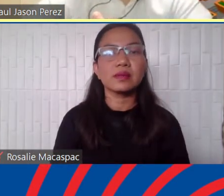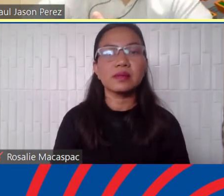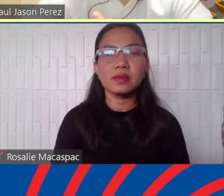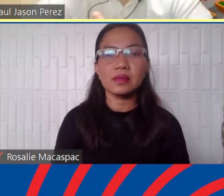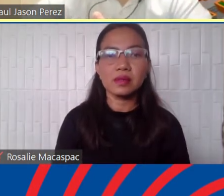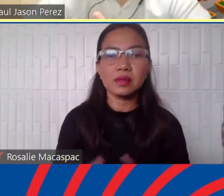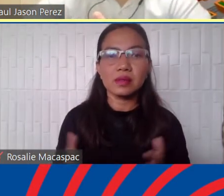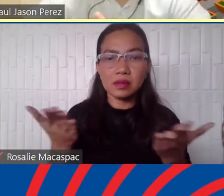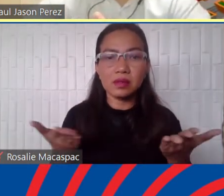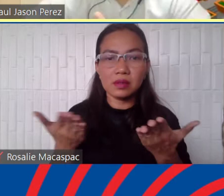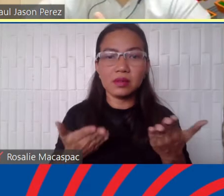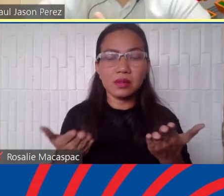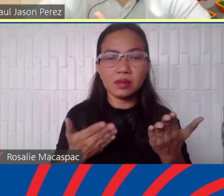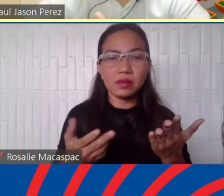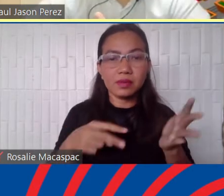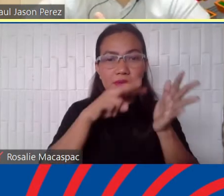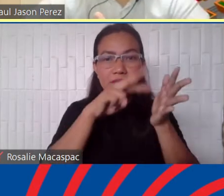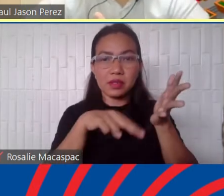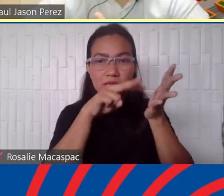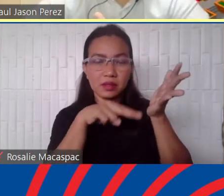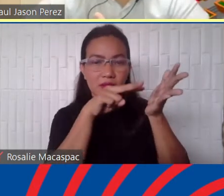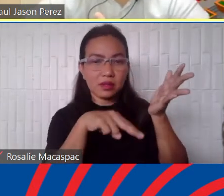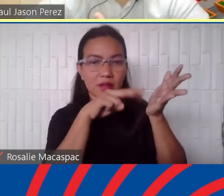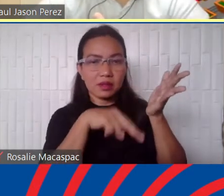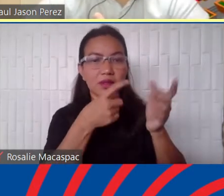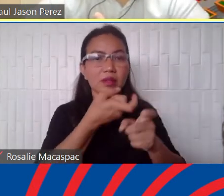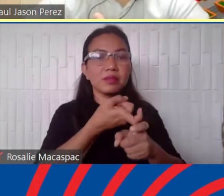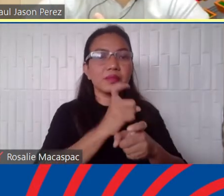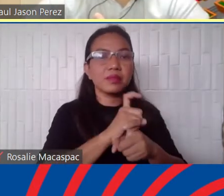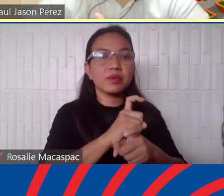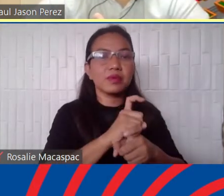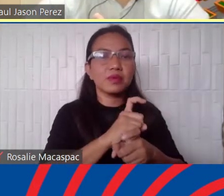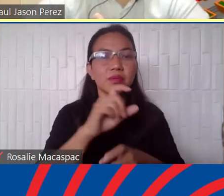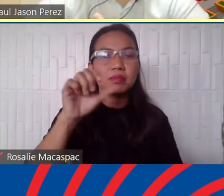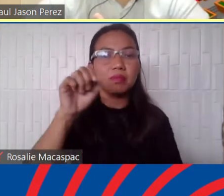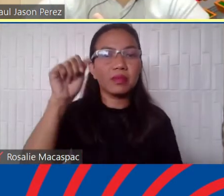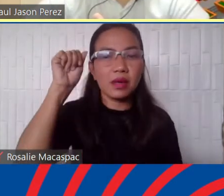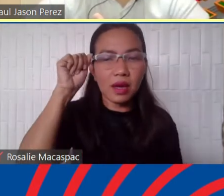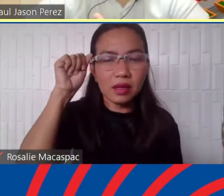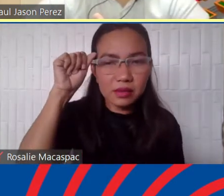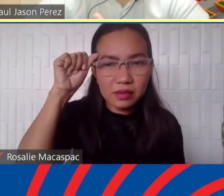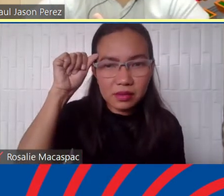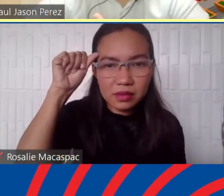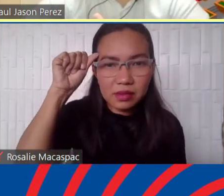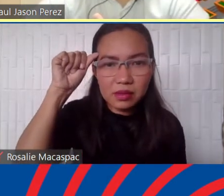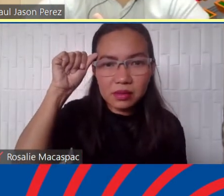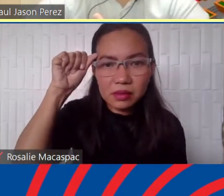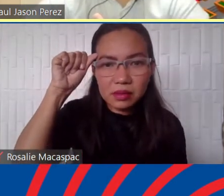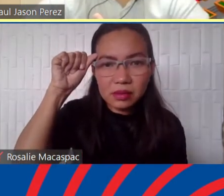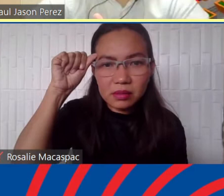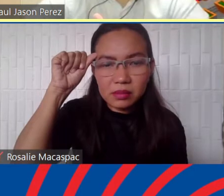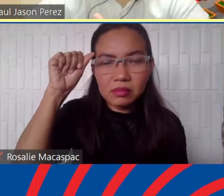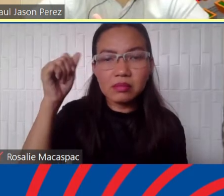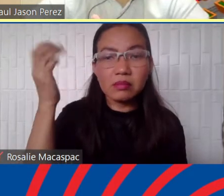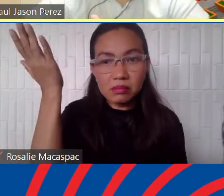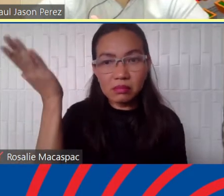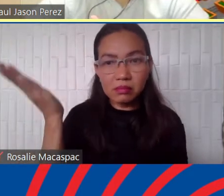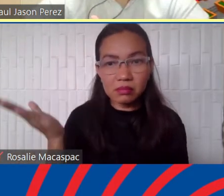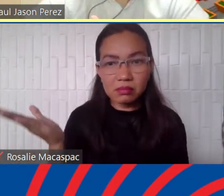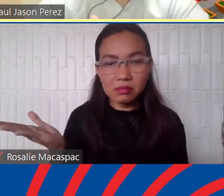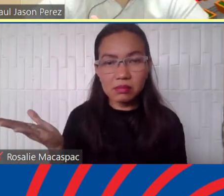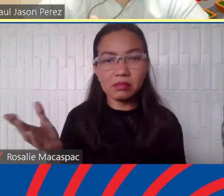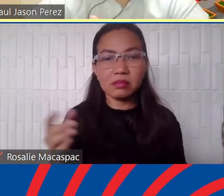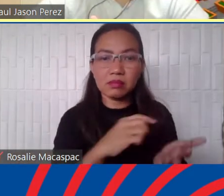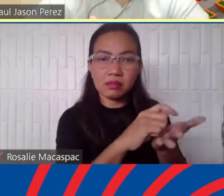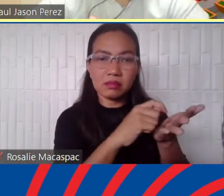Here is an article from The Guardian by Alex Hearn, and uh, the writer